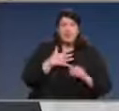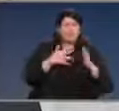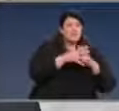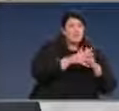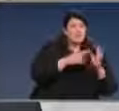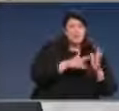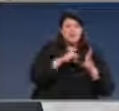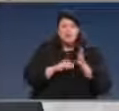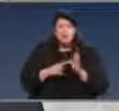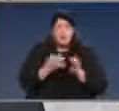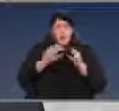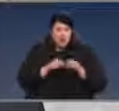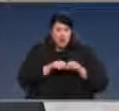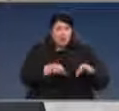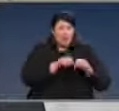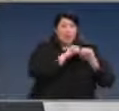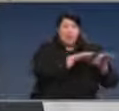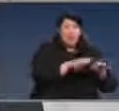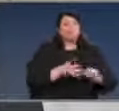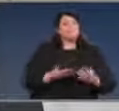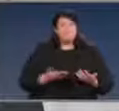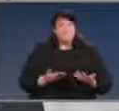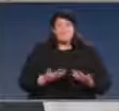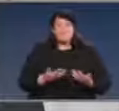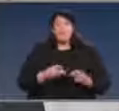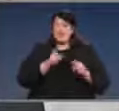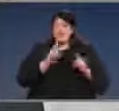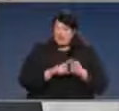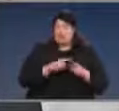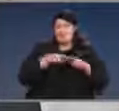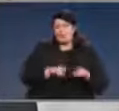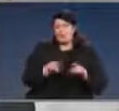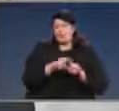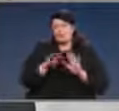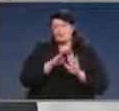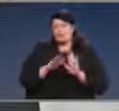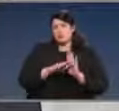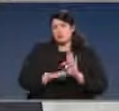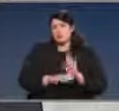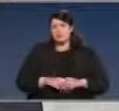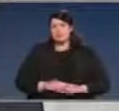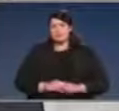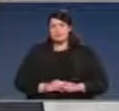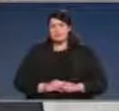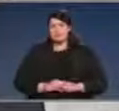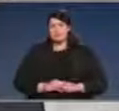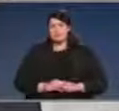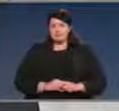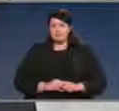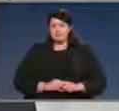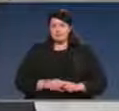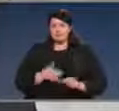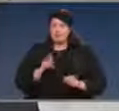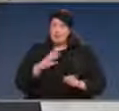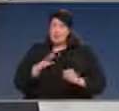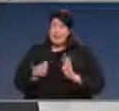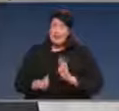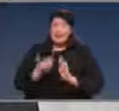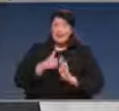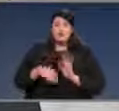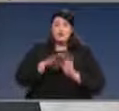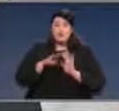transmission, and all the premiers signed up to that as well. There are other measures that may need to support that public health approach and